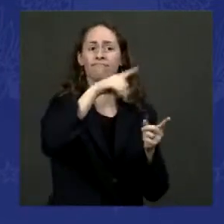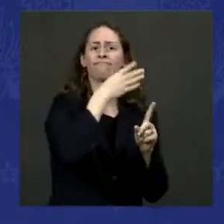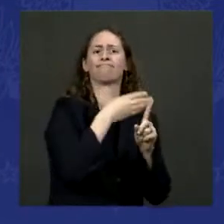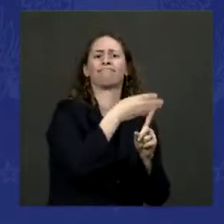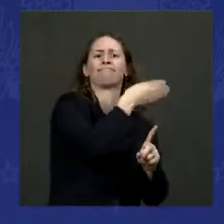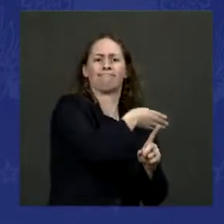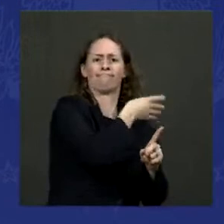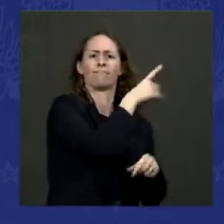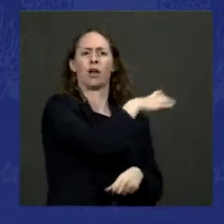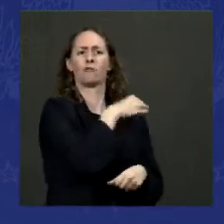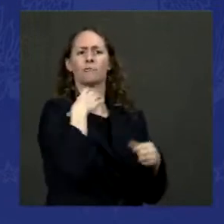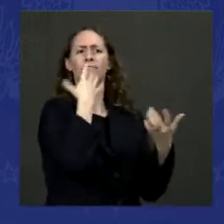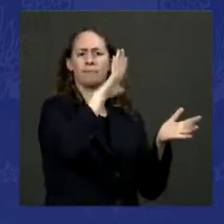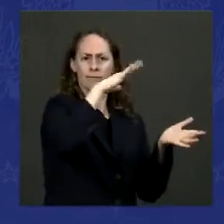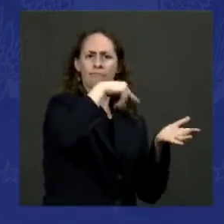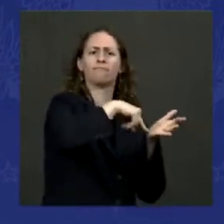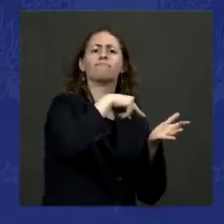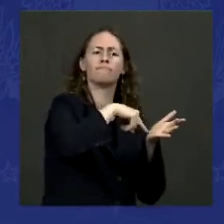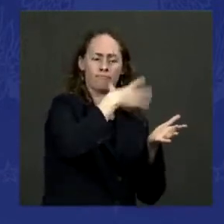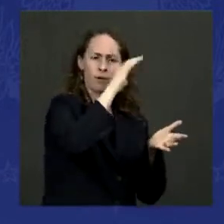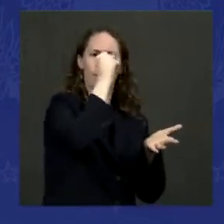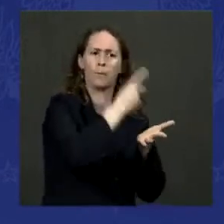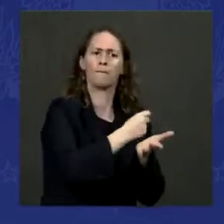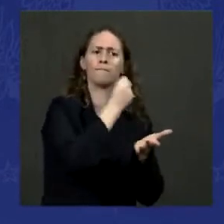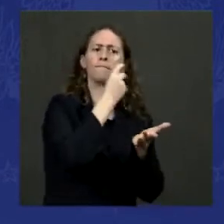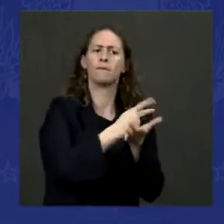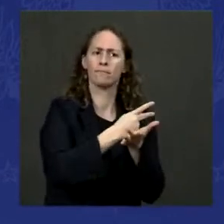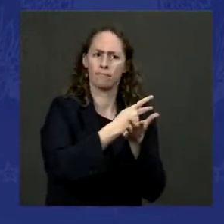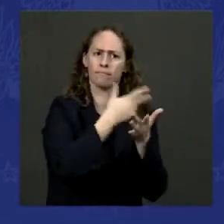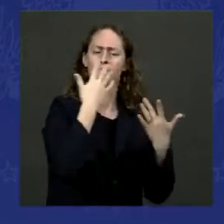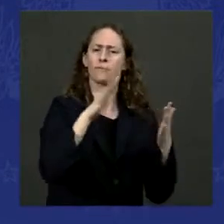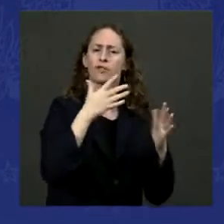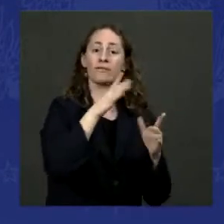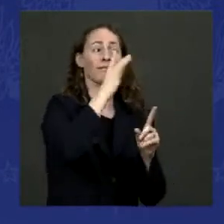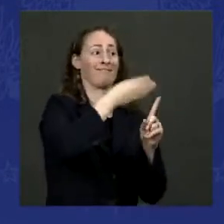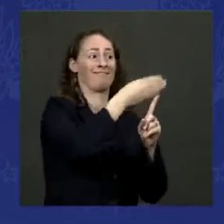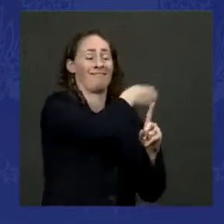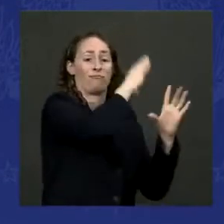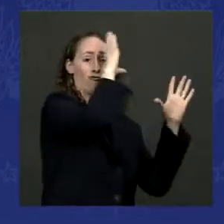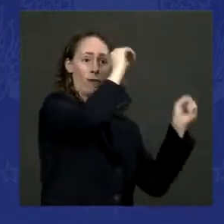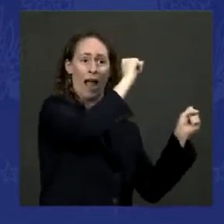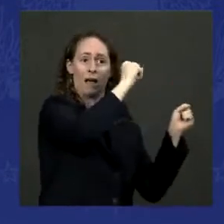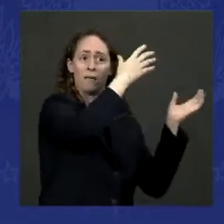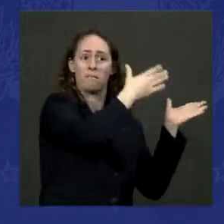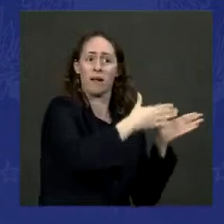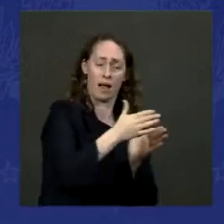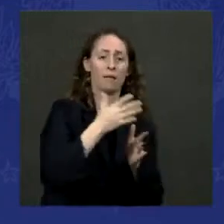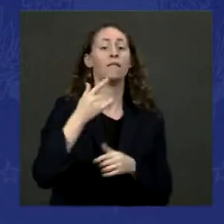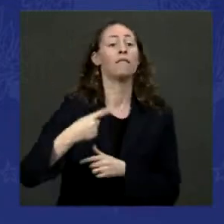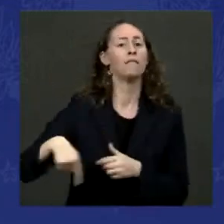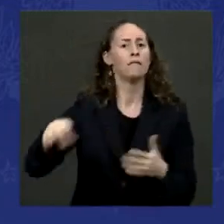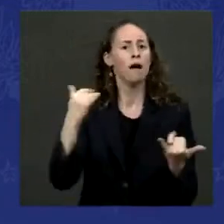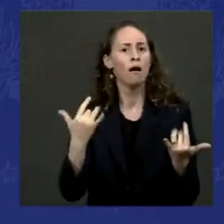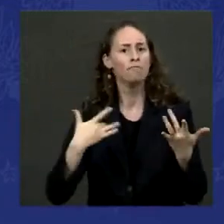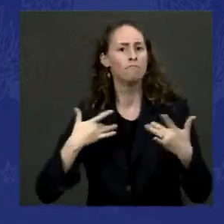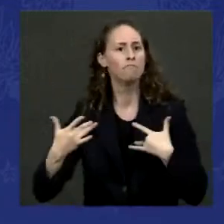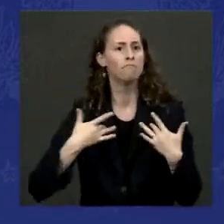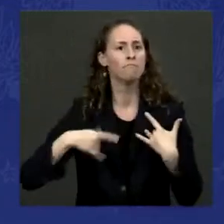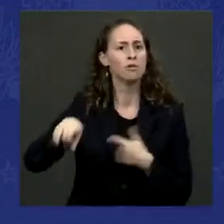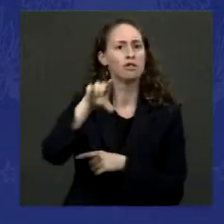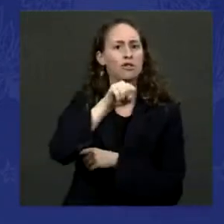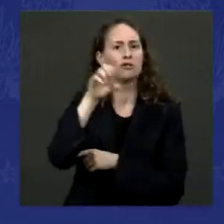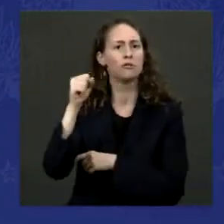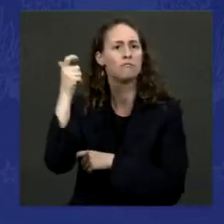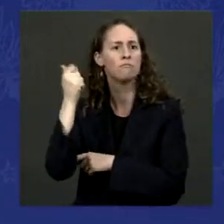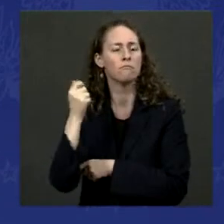and previous presidents and parties, we have to pay for it. Social Security benefits, the American people are promised, salaries